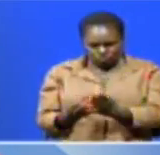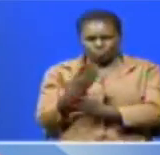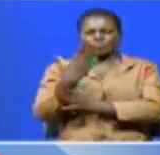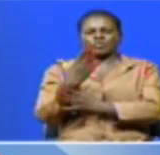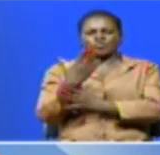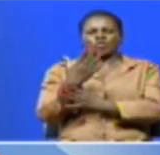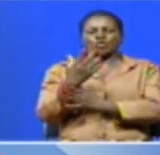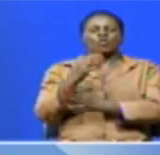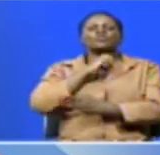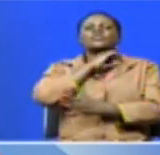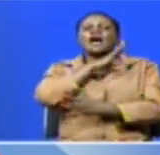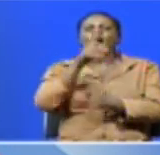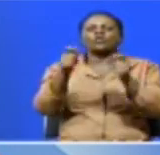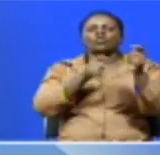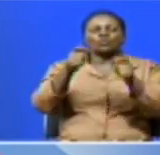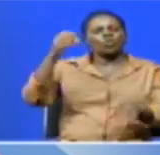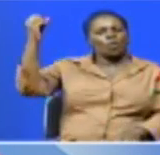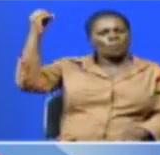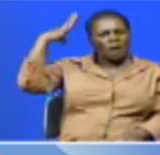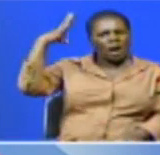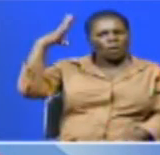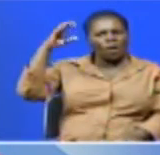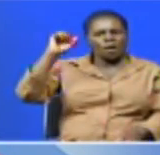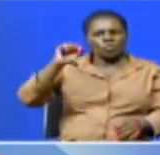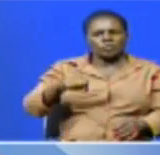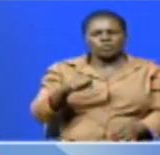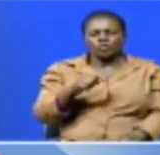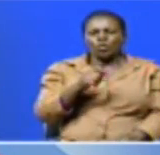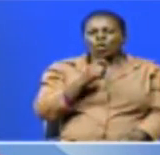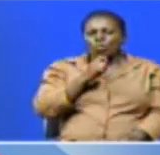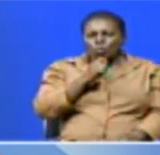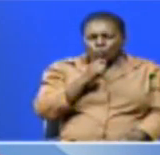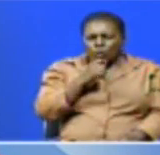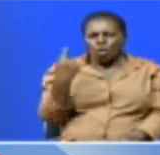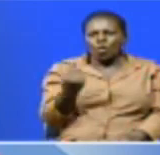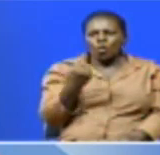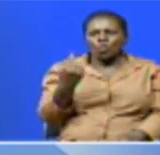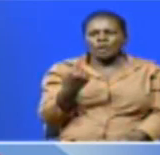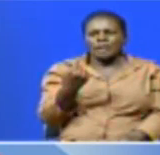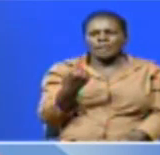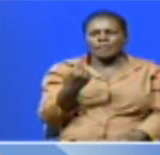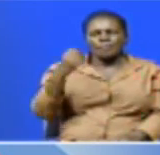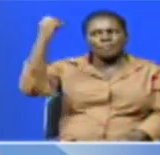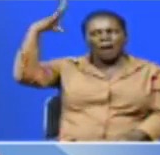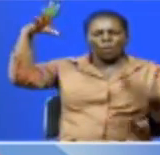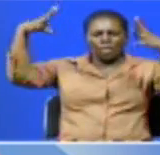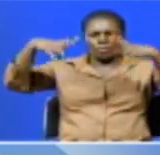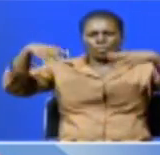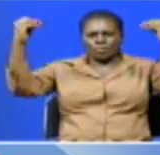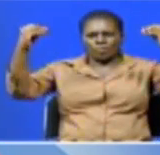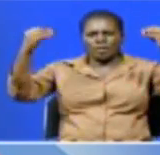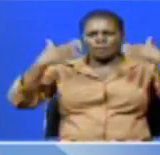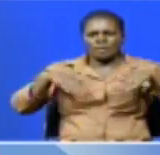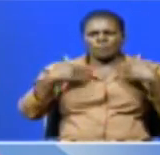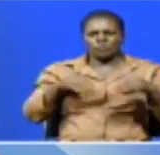a sound-controlled lighting system where one has to just whistle and the bulb goes on. He says the system is meant for